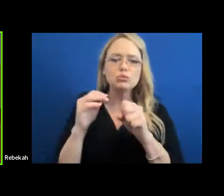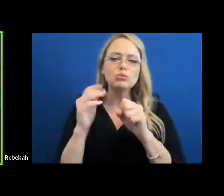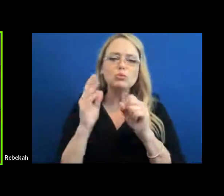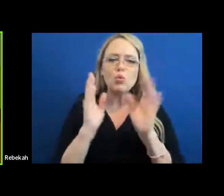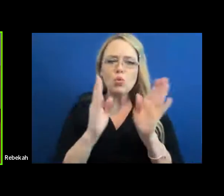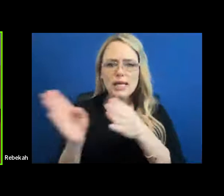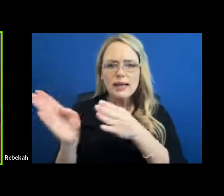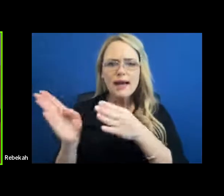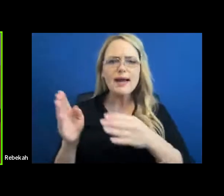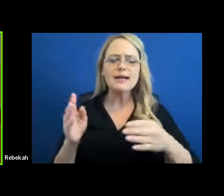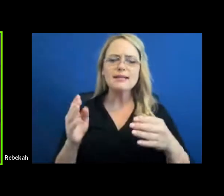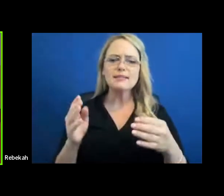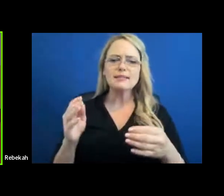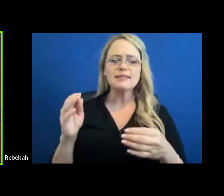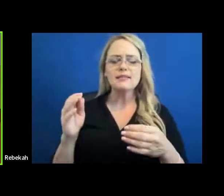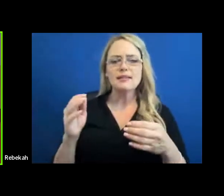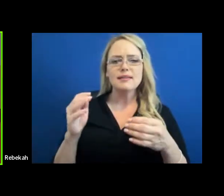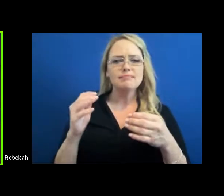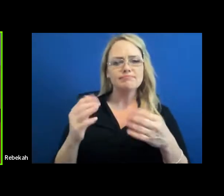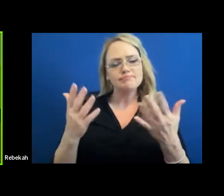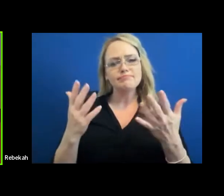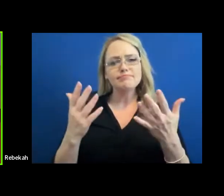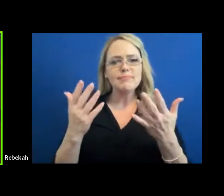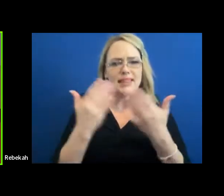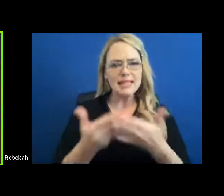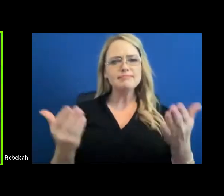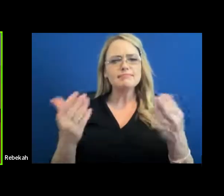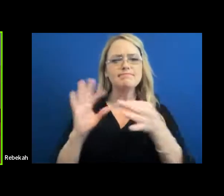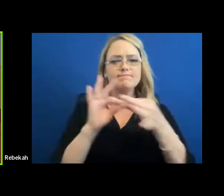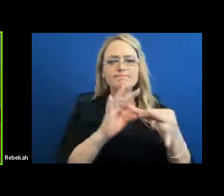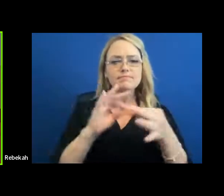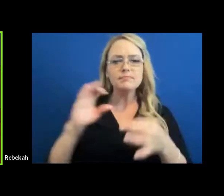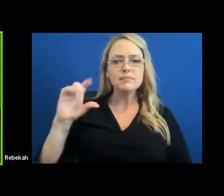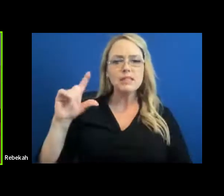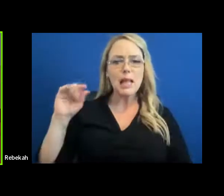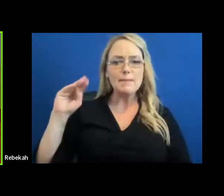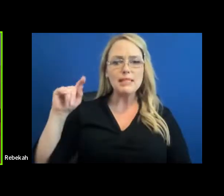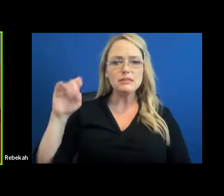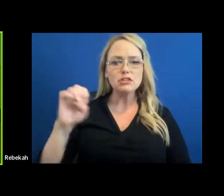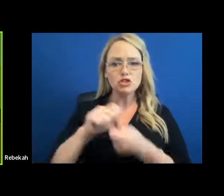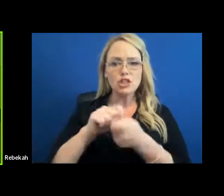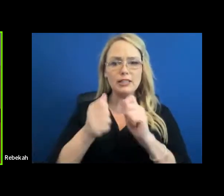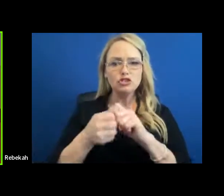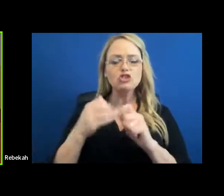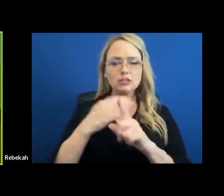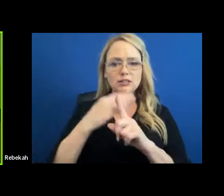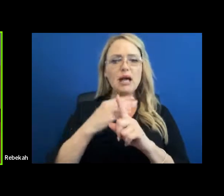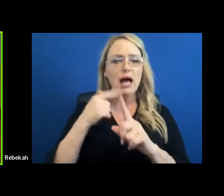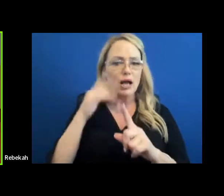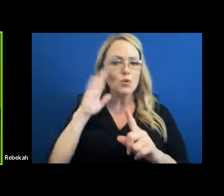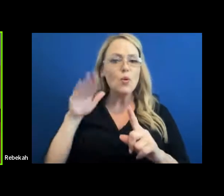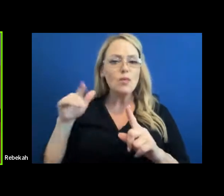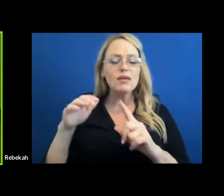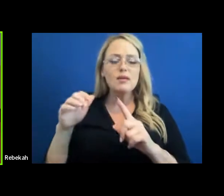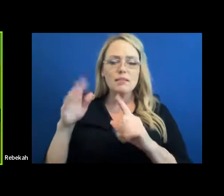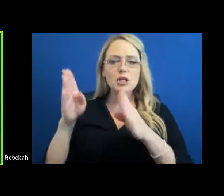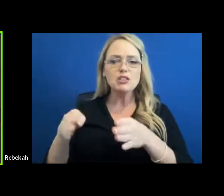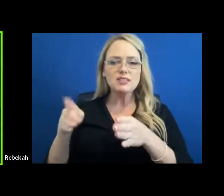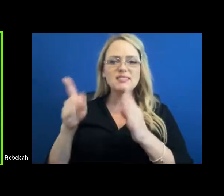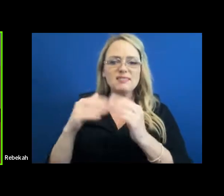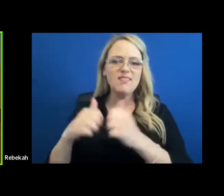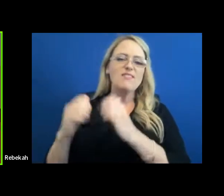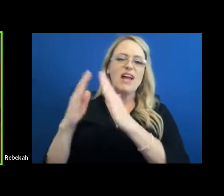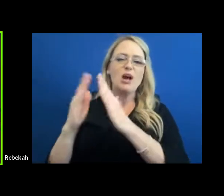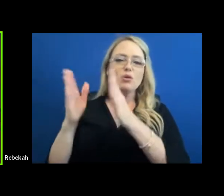they organize on climate change across the world. And I knew the founder, Bill McKibben, and he was the one that suggested it. And